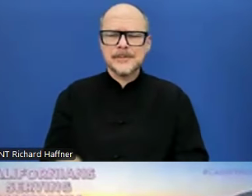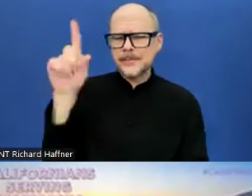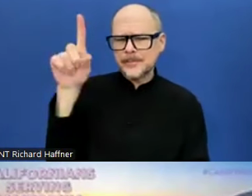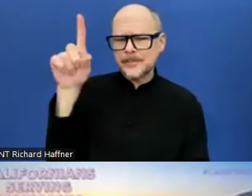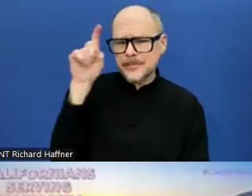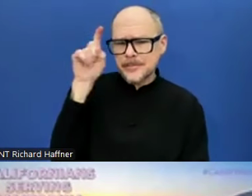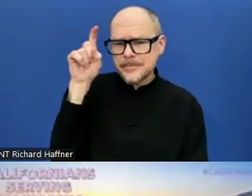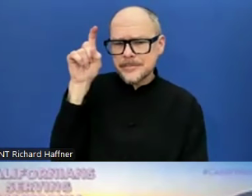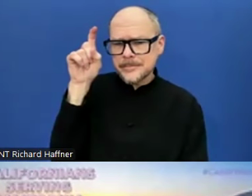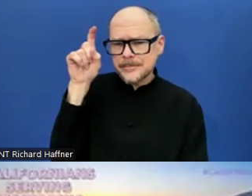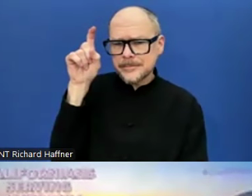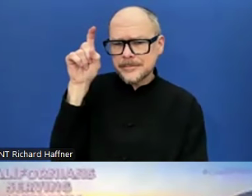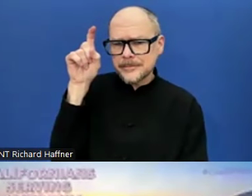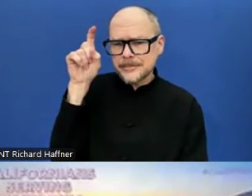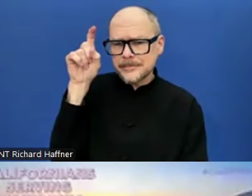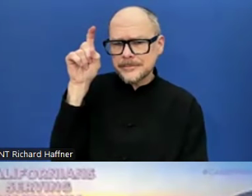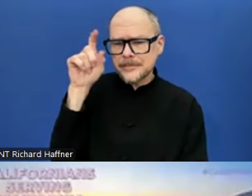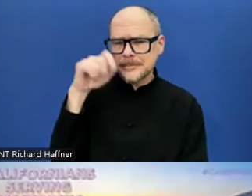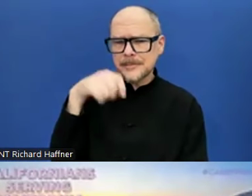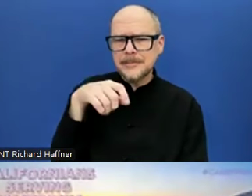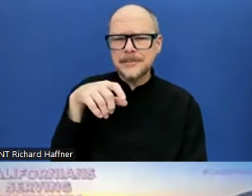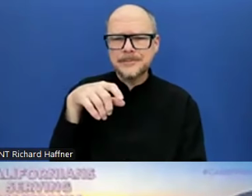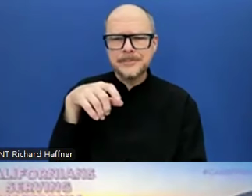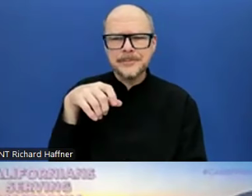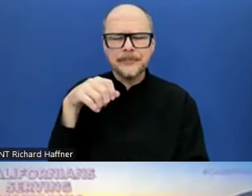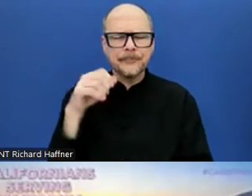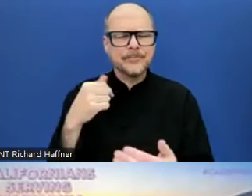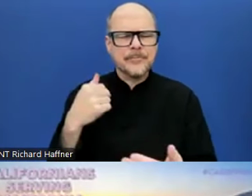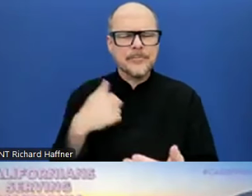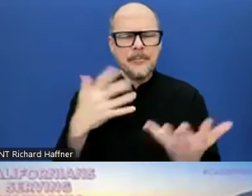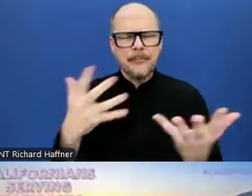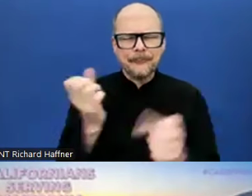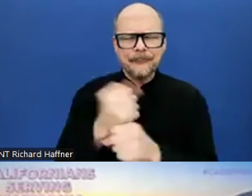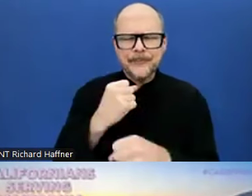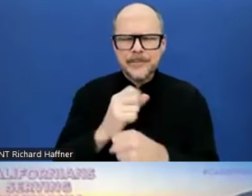Okay. Thank you. So what that might mean, I just want to make sure,